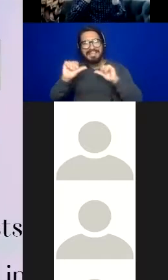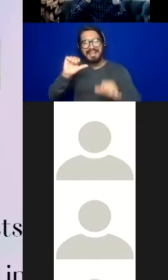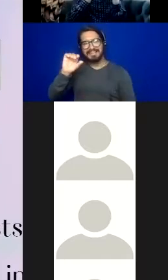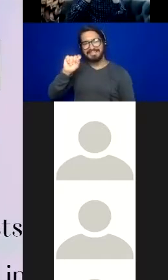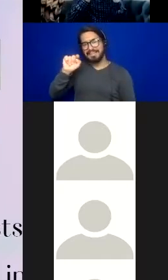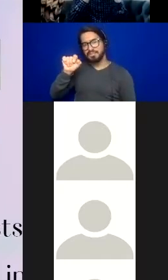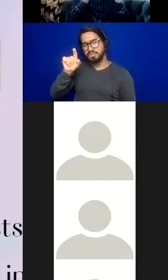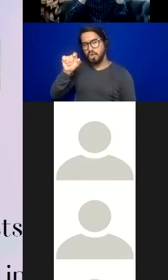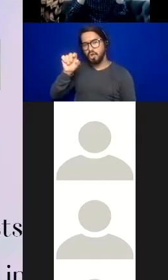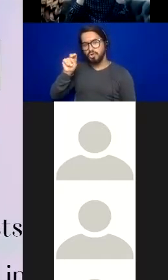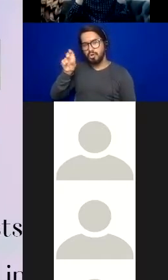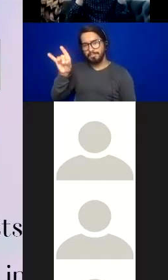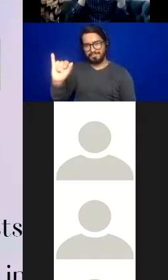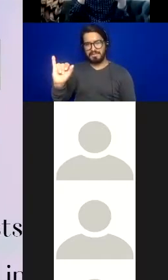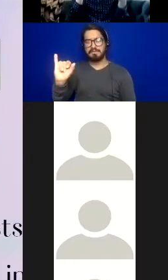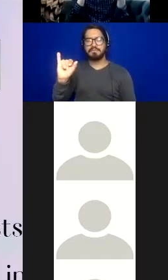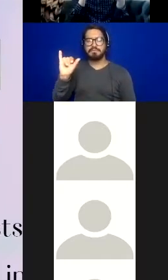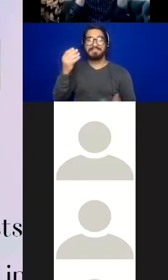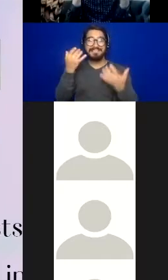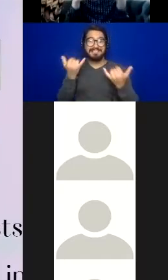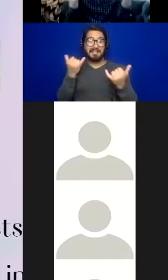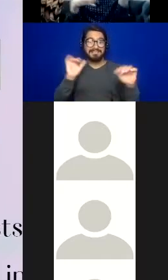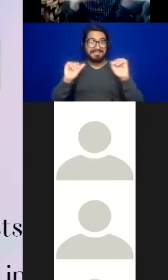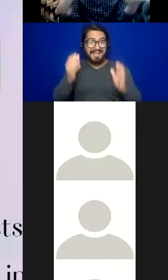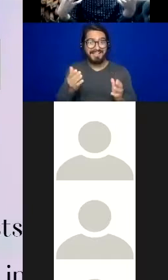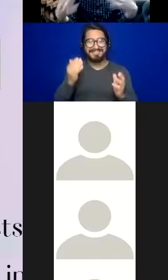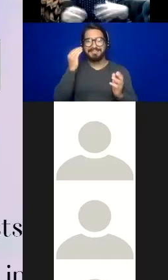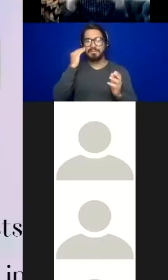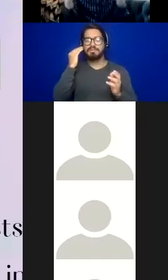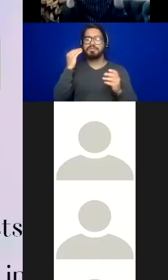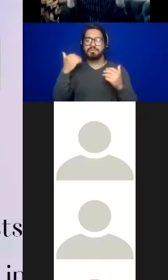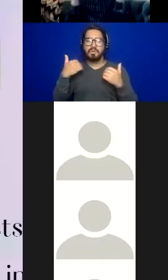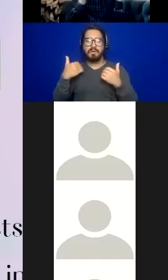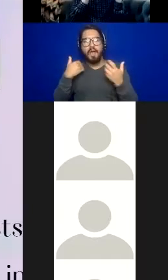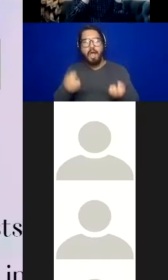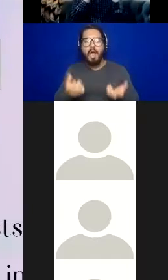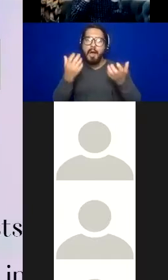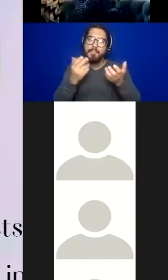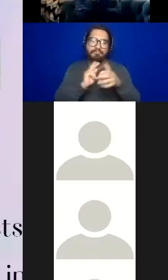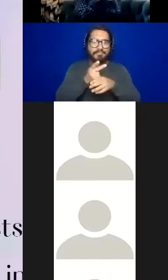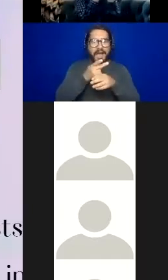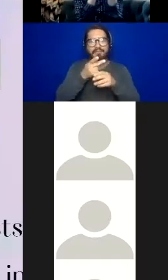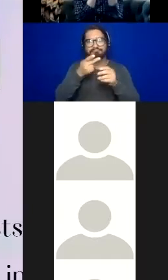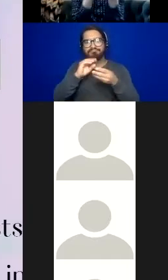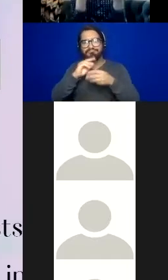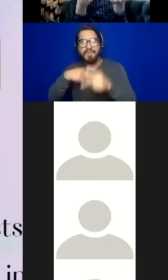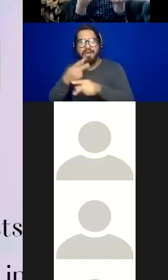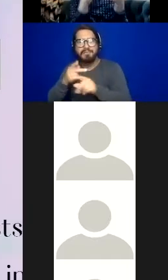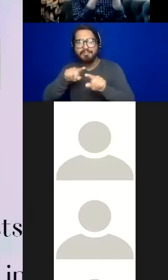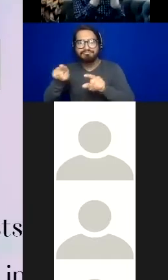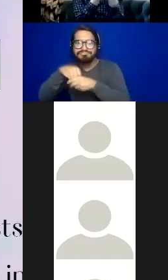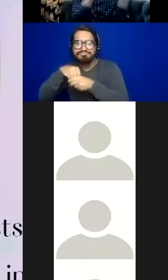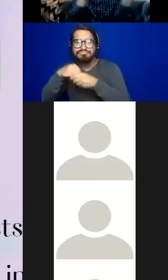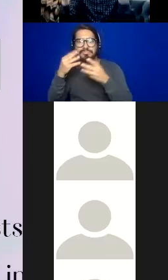much more, you know, scientists have a better understanding of like how many species of birds there are. They tried to develop like this very precise